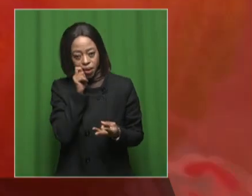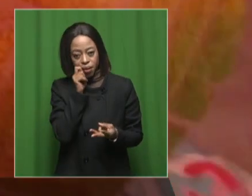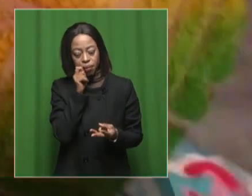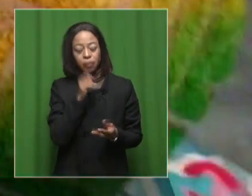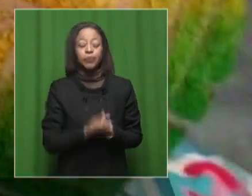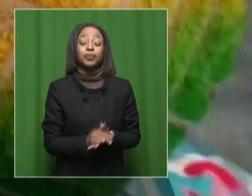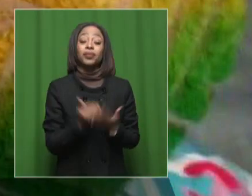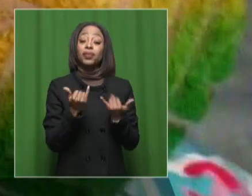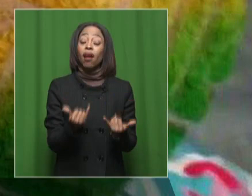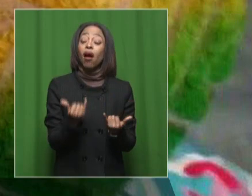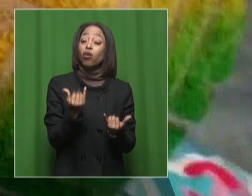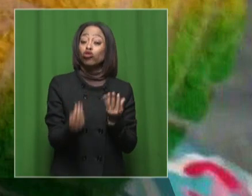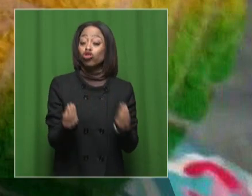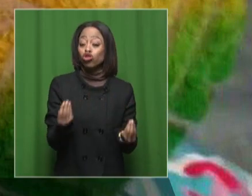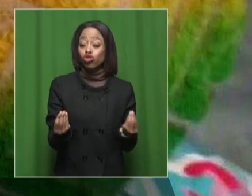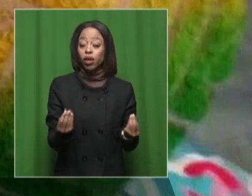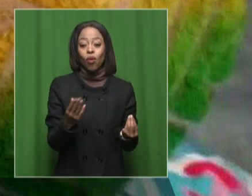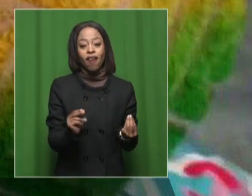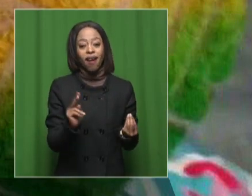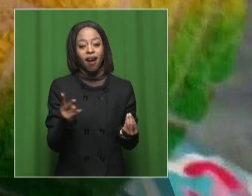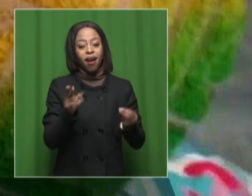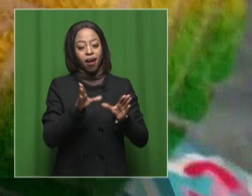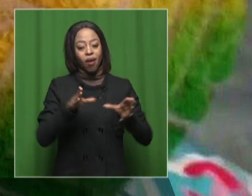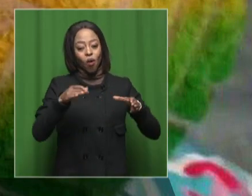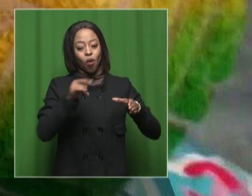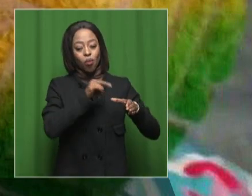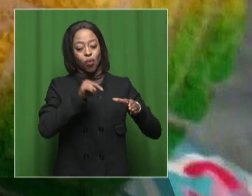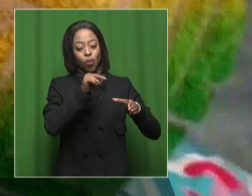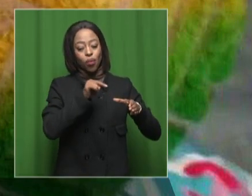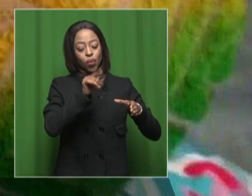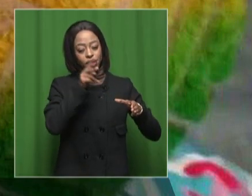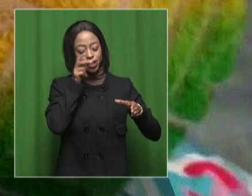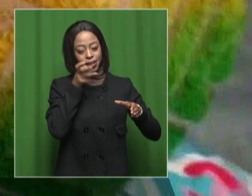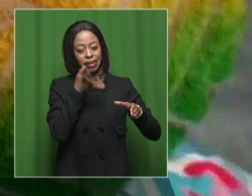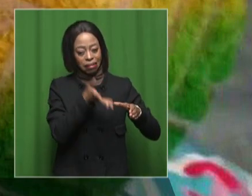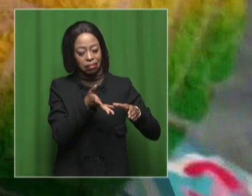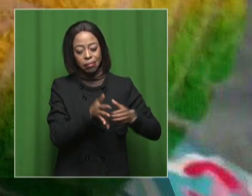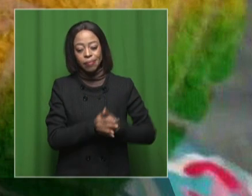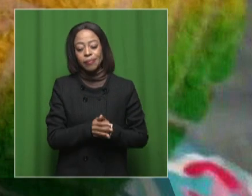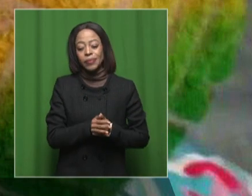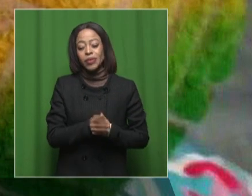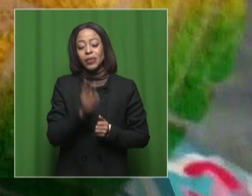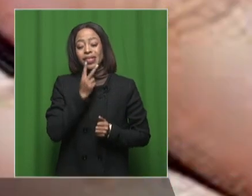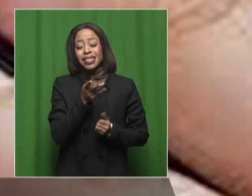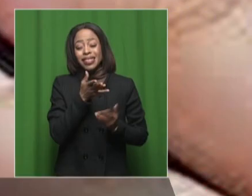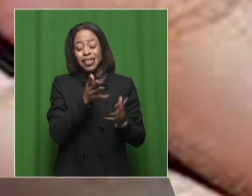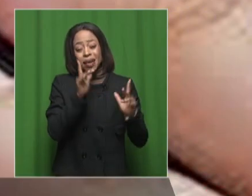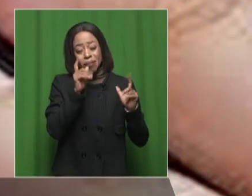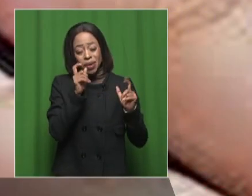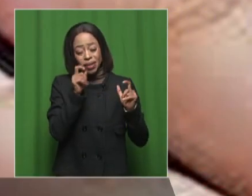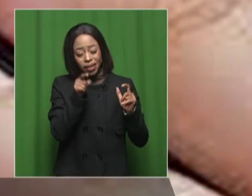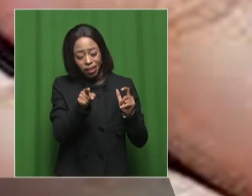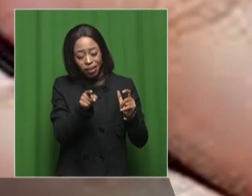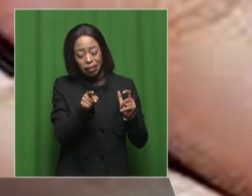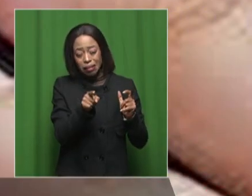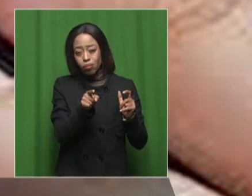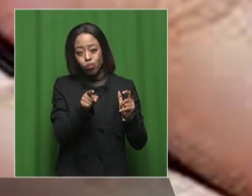to children, then there's another group of alopecia that we see. And what we see there actually on the picture is